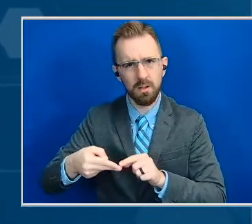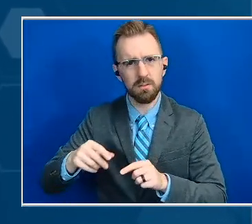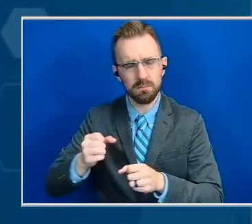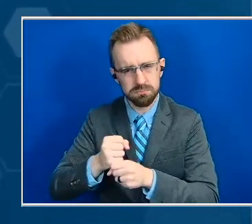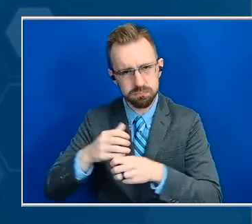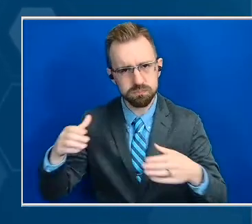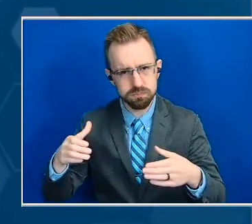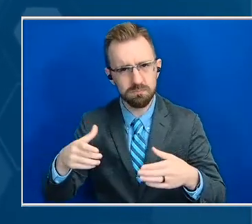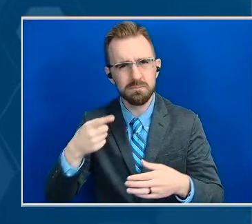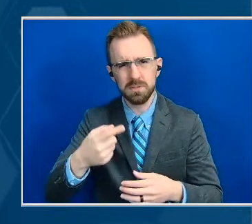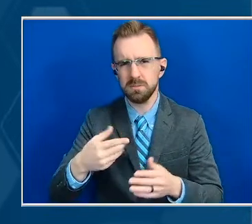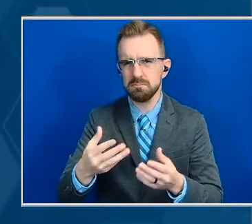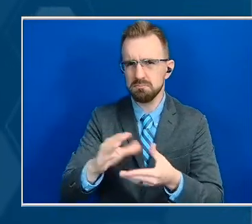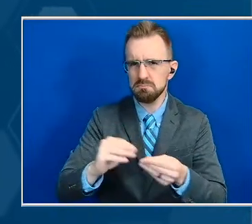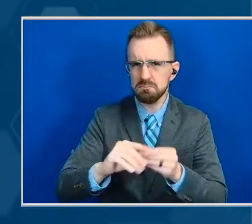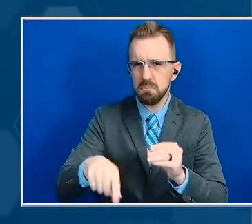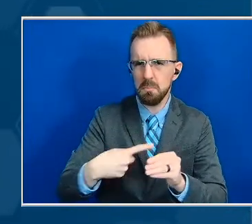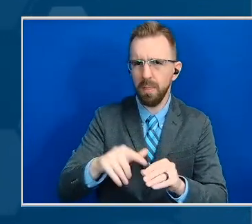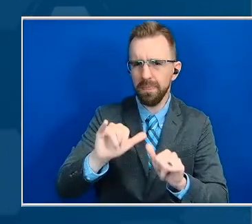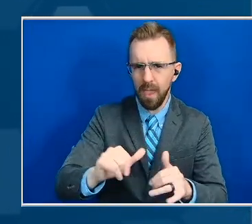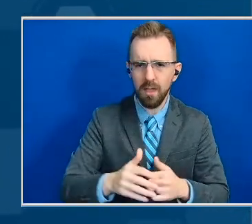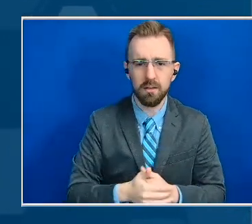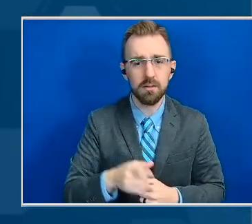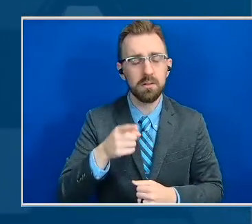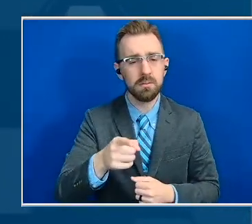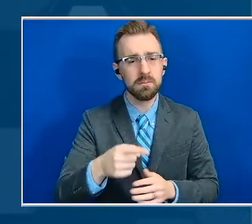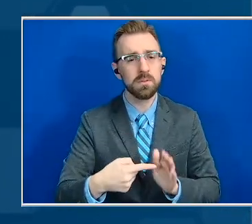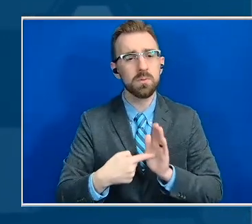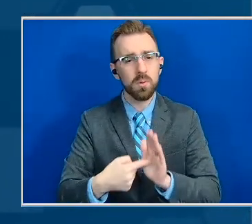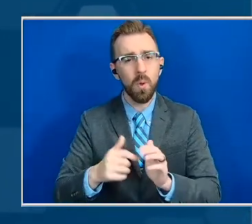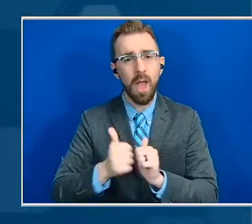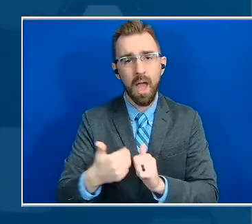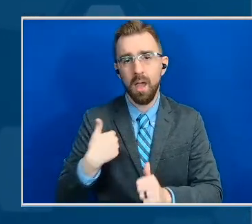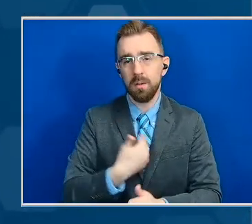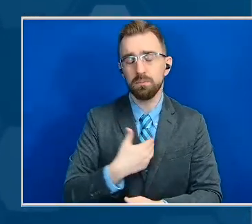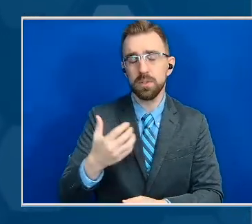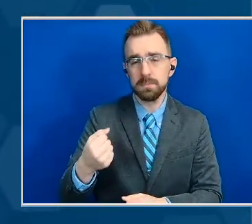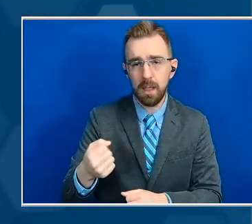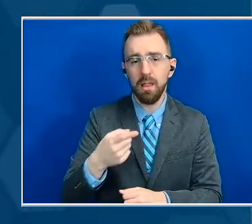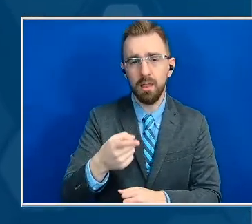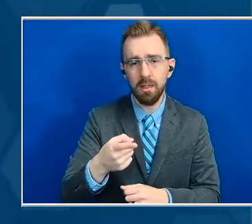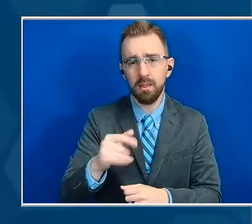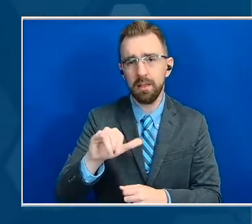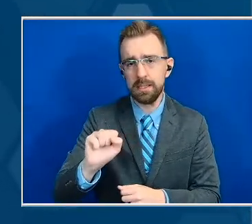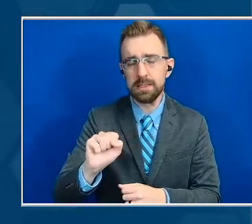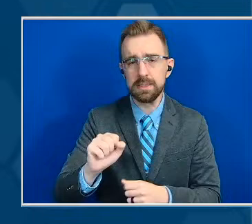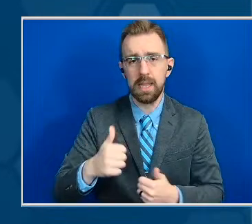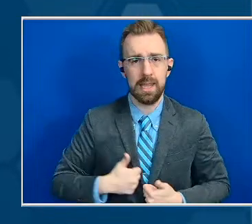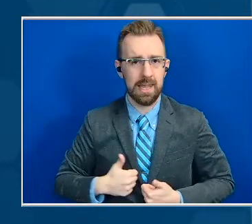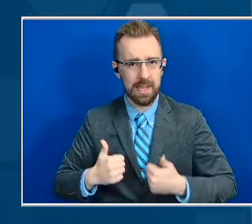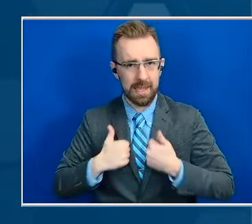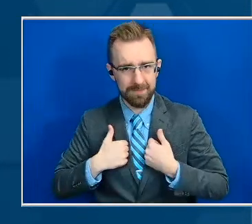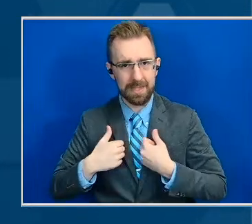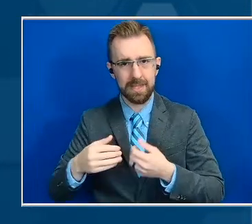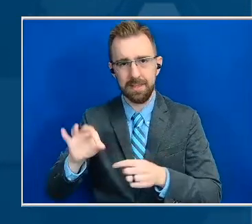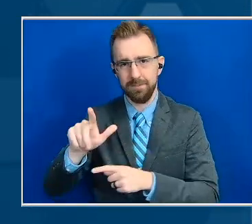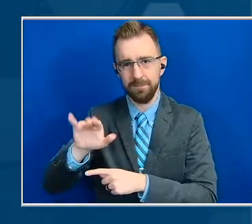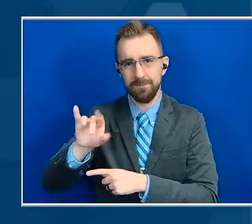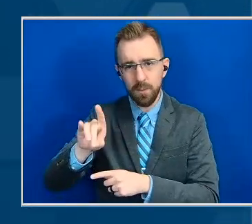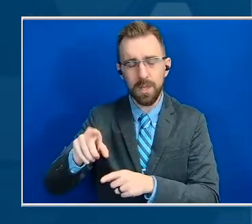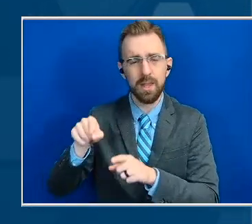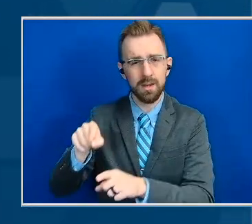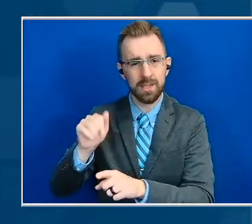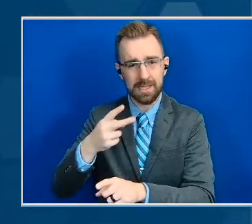interesting slide that shows how breast milk, excuse me, how breast milk is a living fluid. So as you can see under the